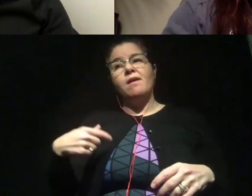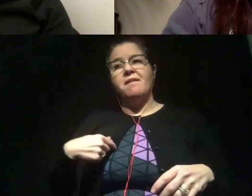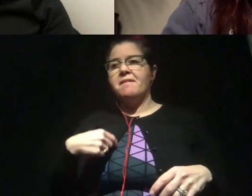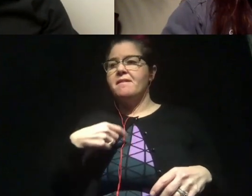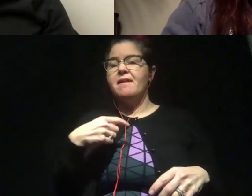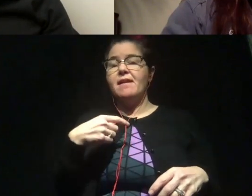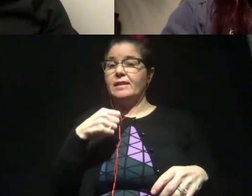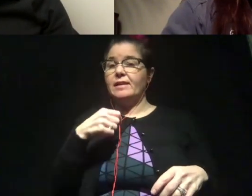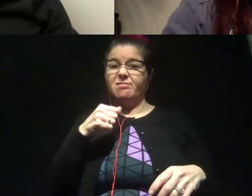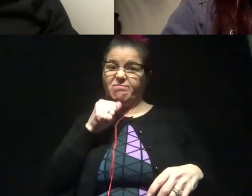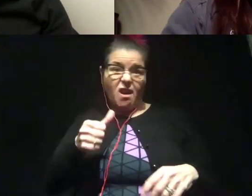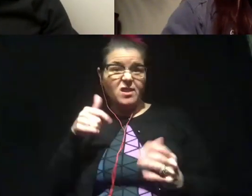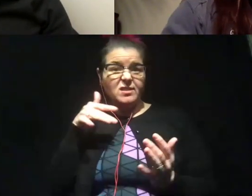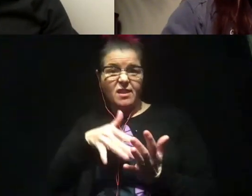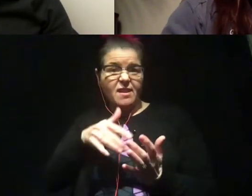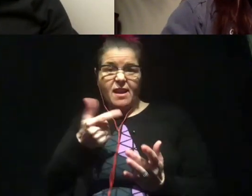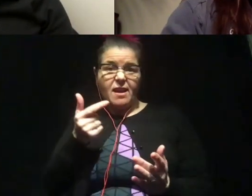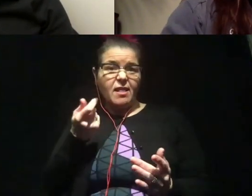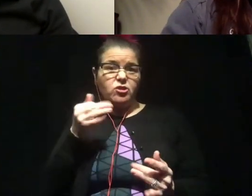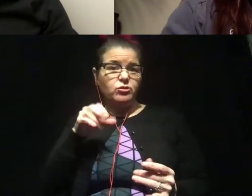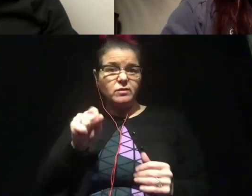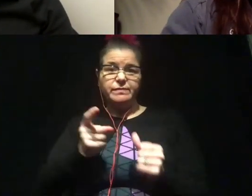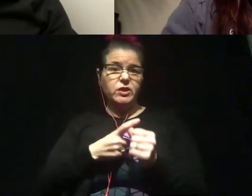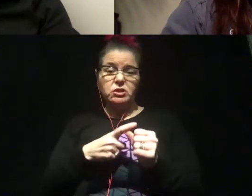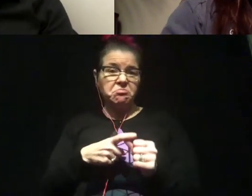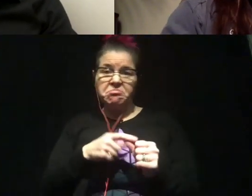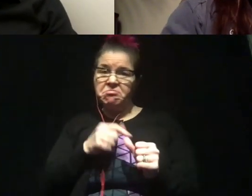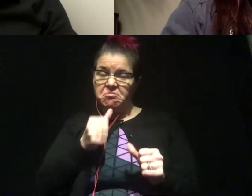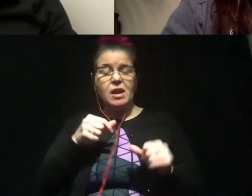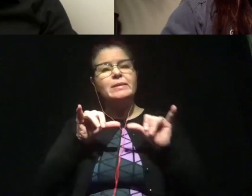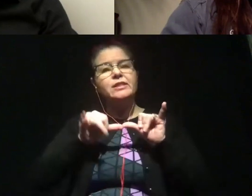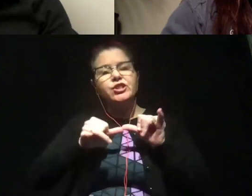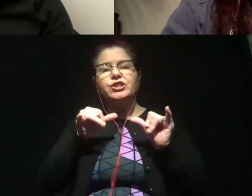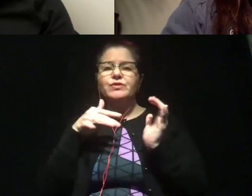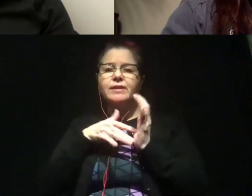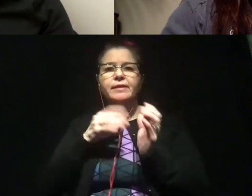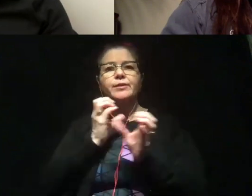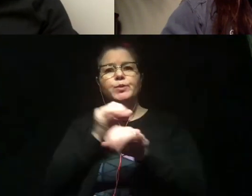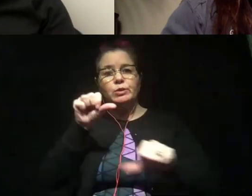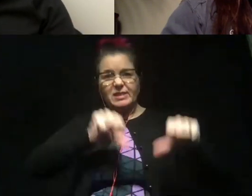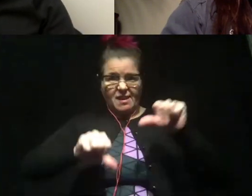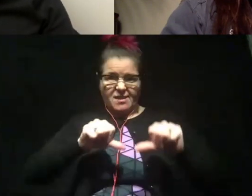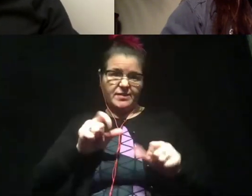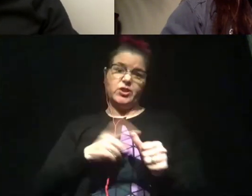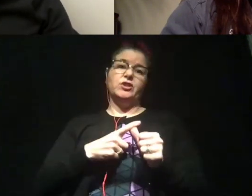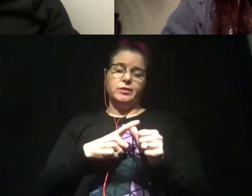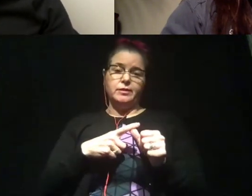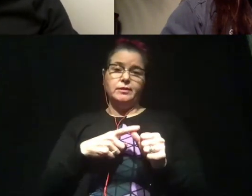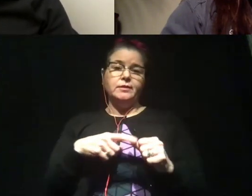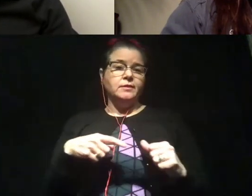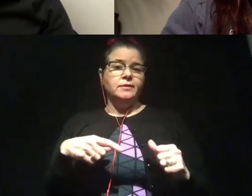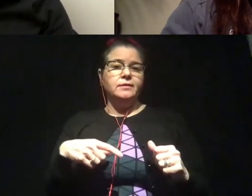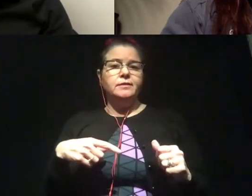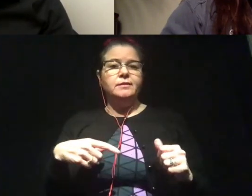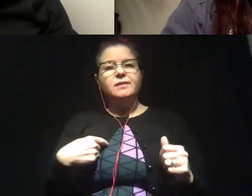I wasn't studying glaciers to start out with. I was an engineer studying computer science, and wasn't very